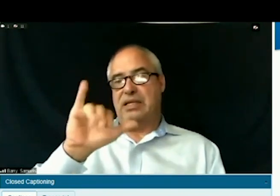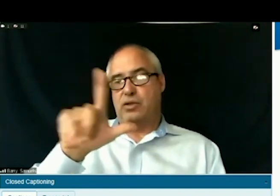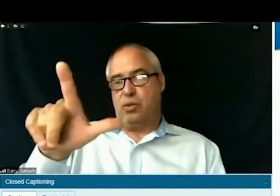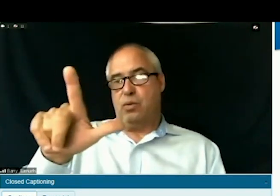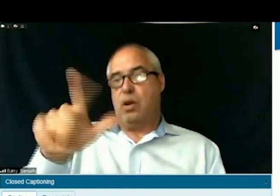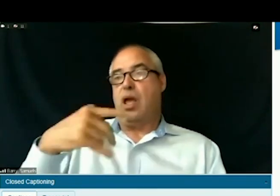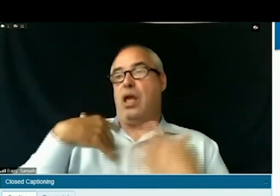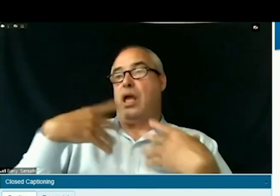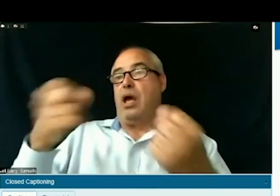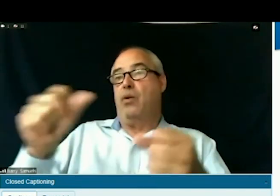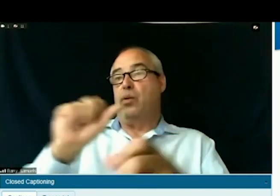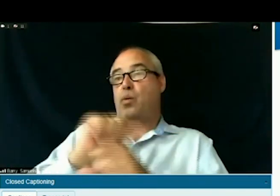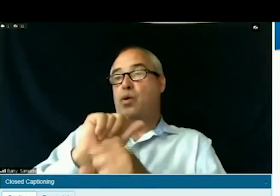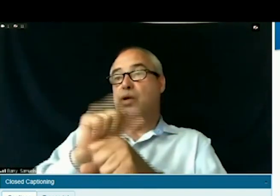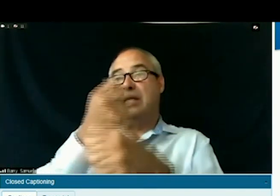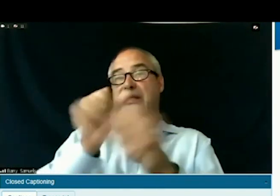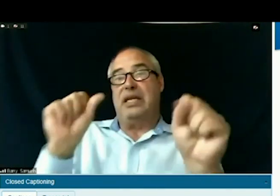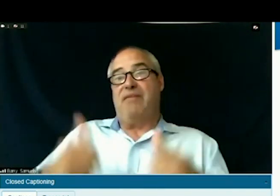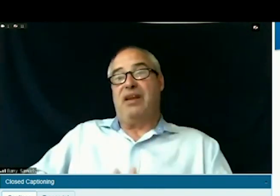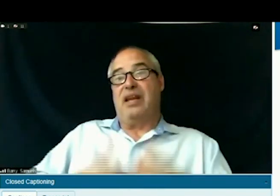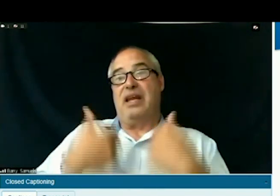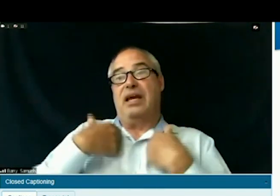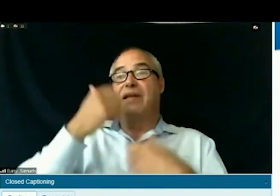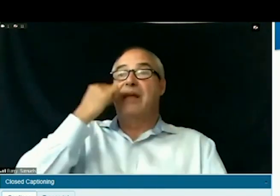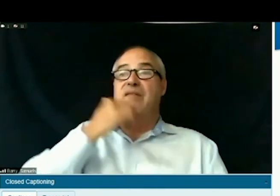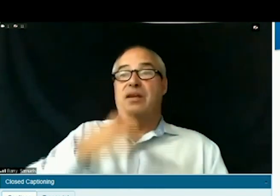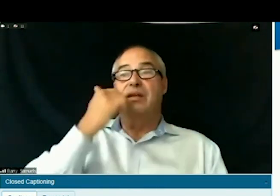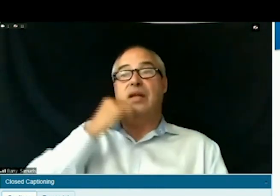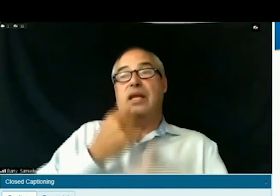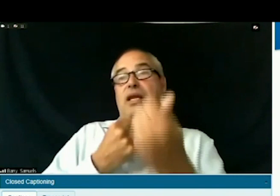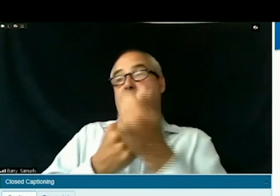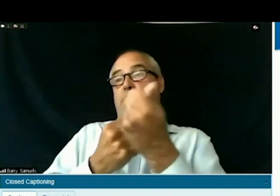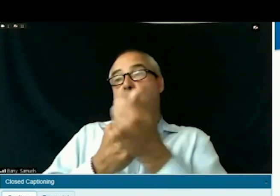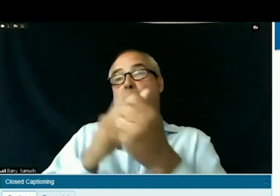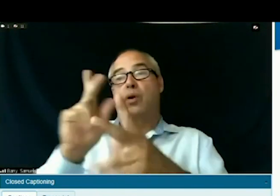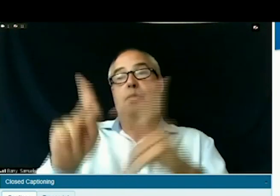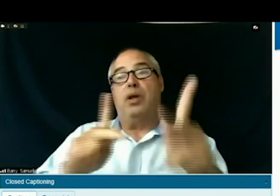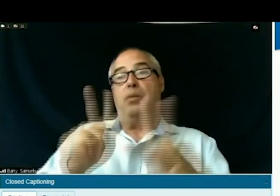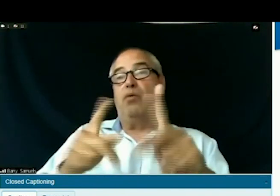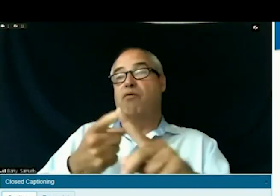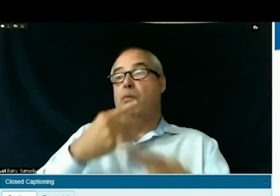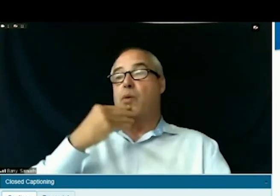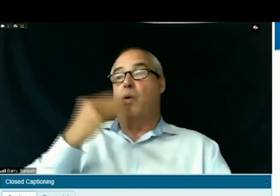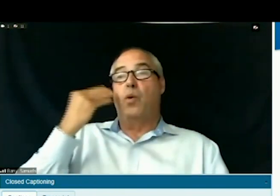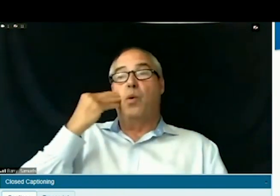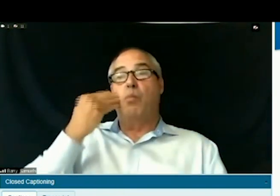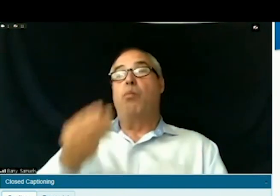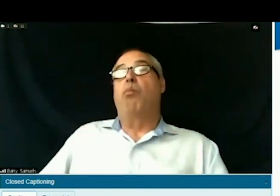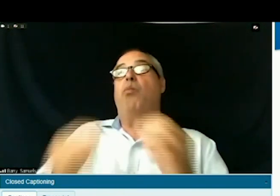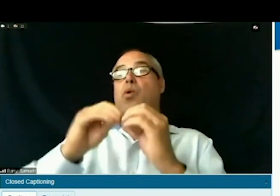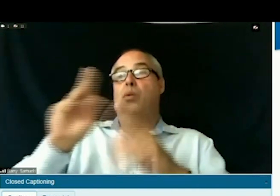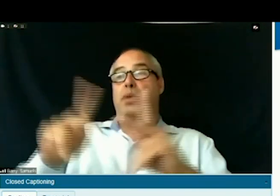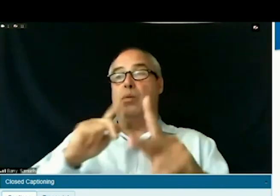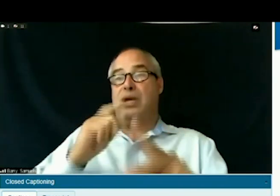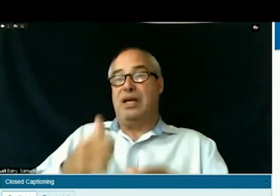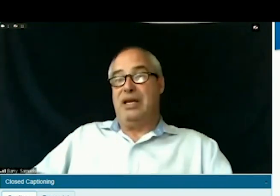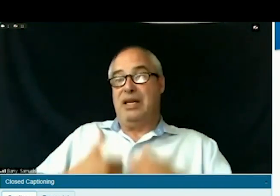are saving lives on a daily basis. They're helping support people from home. We want more people to be living at home and living independently and living in their